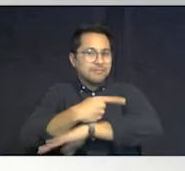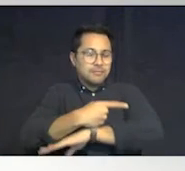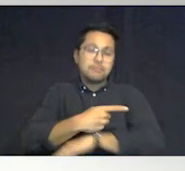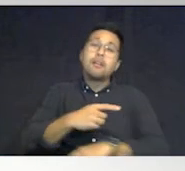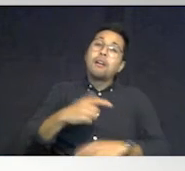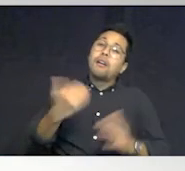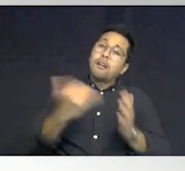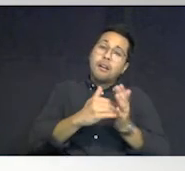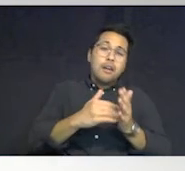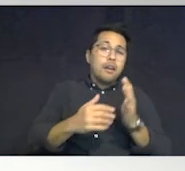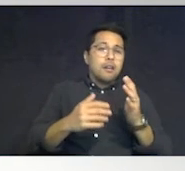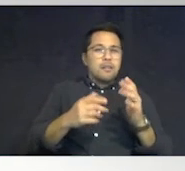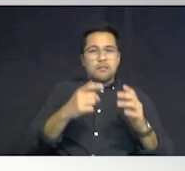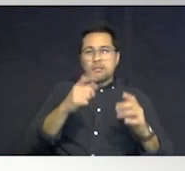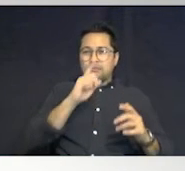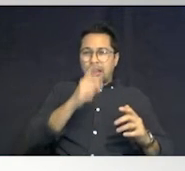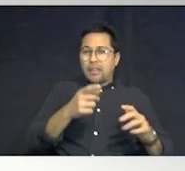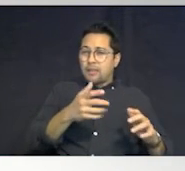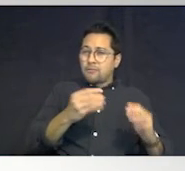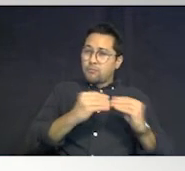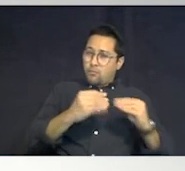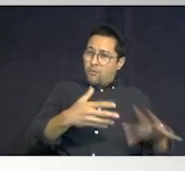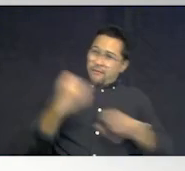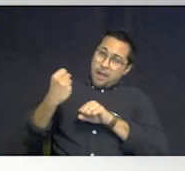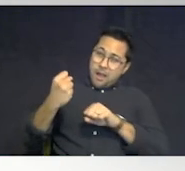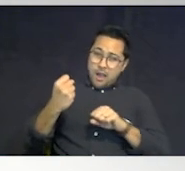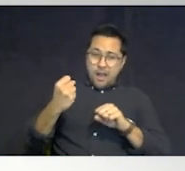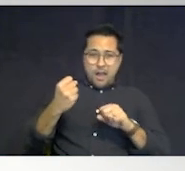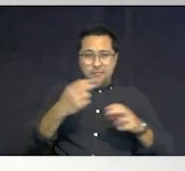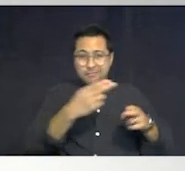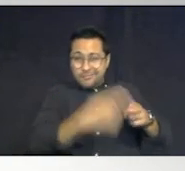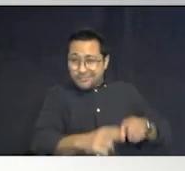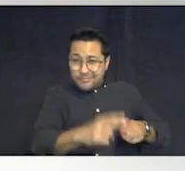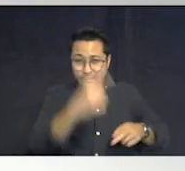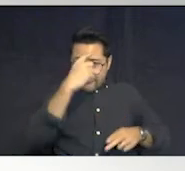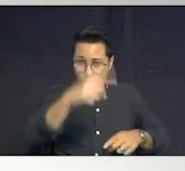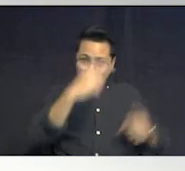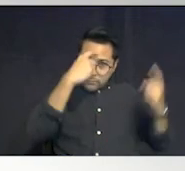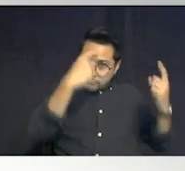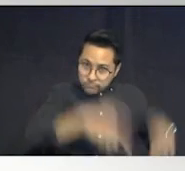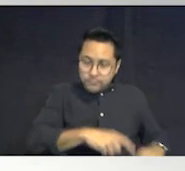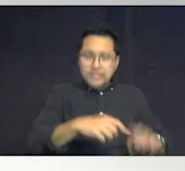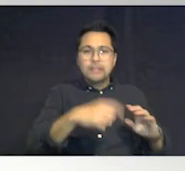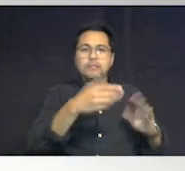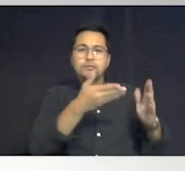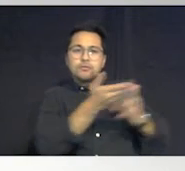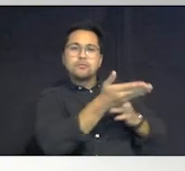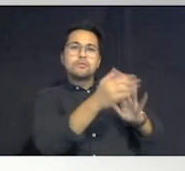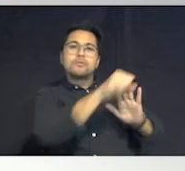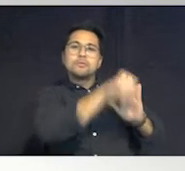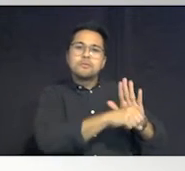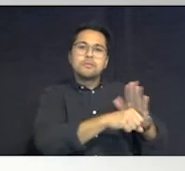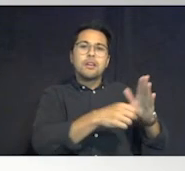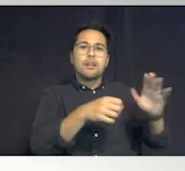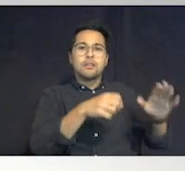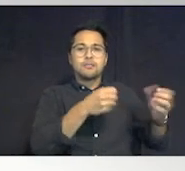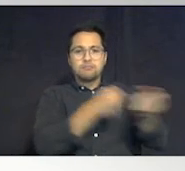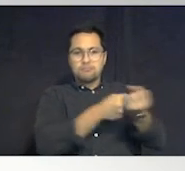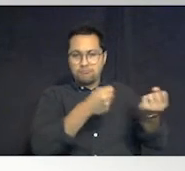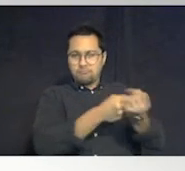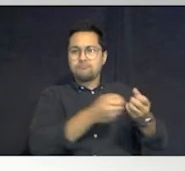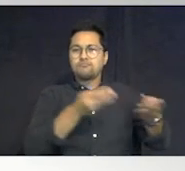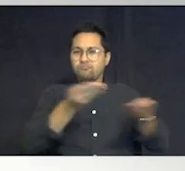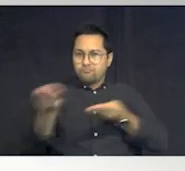expedient, most quick manner in which to potentially come to an agreement is through these state-sponsored facilitation and mediation